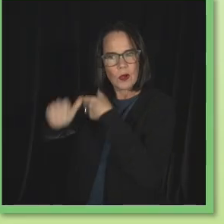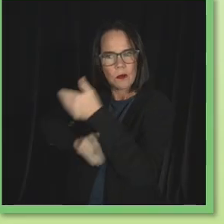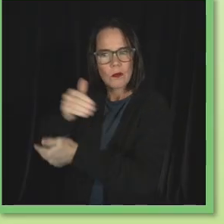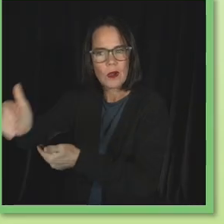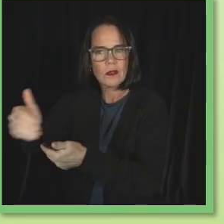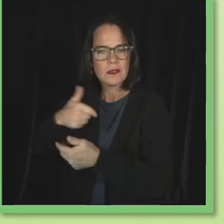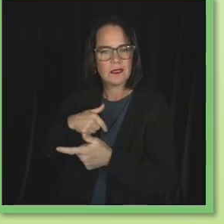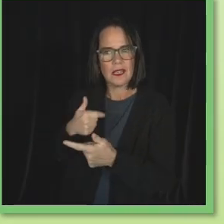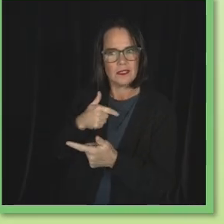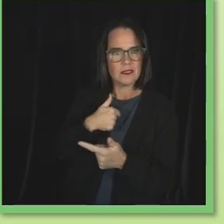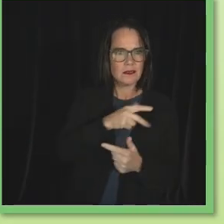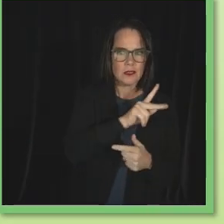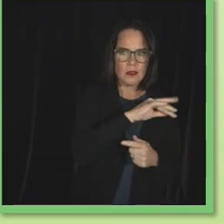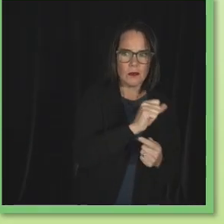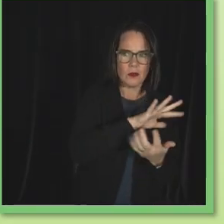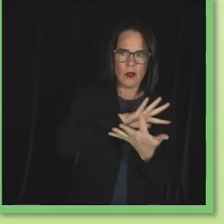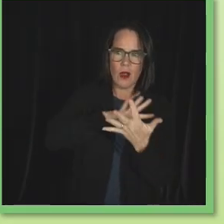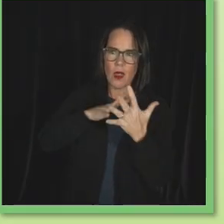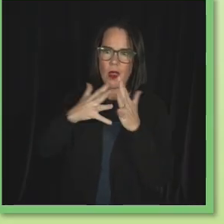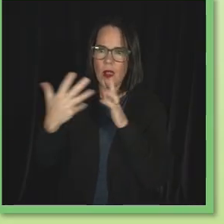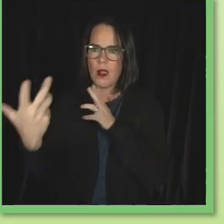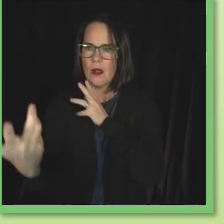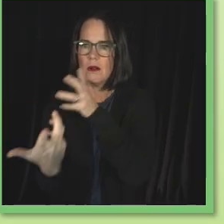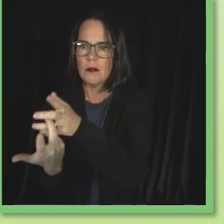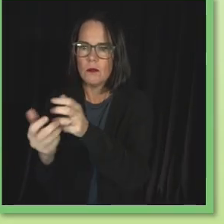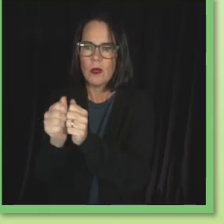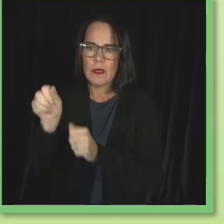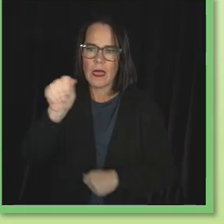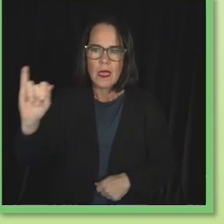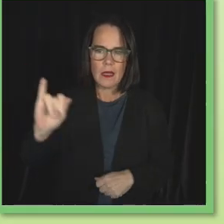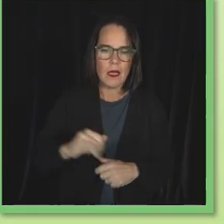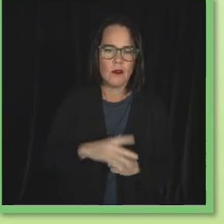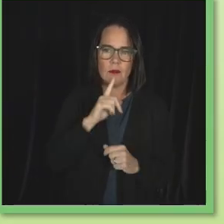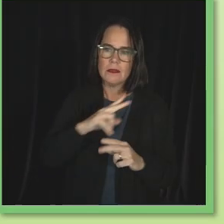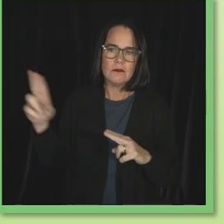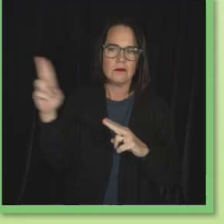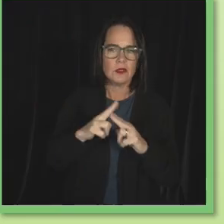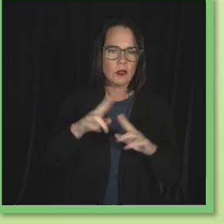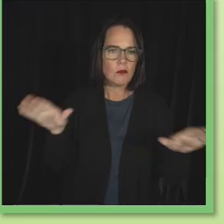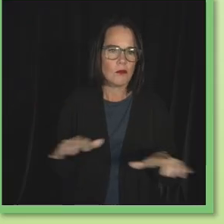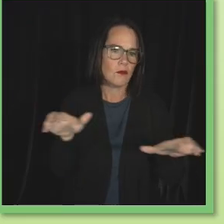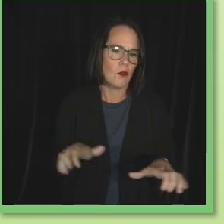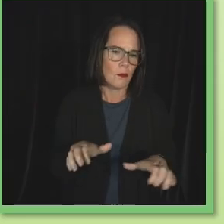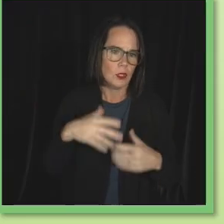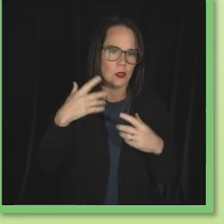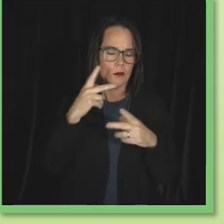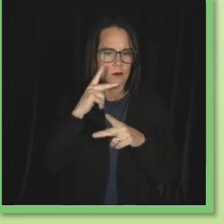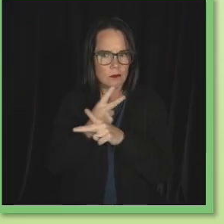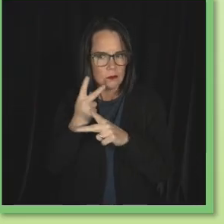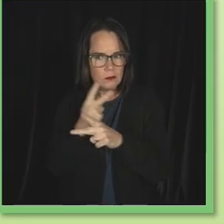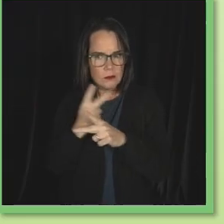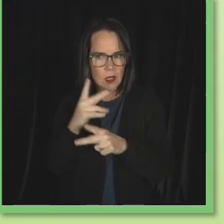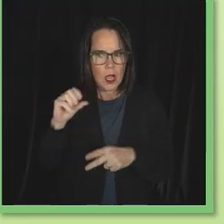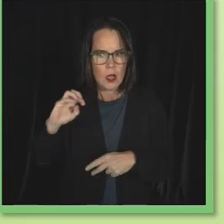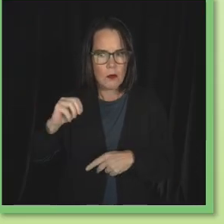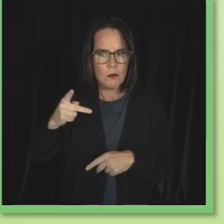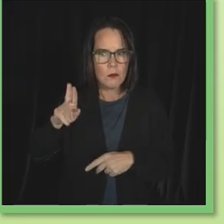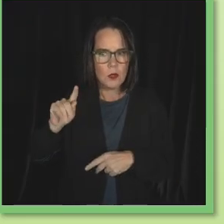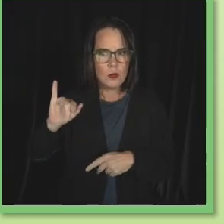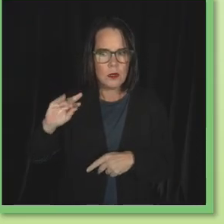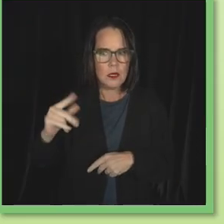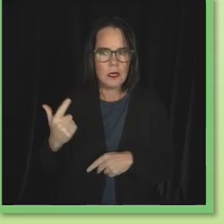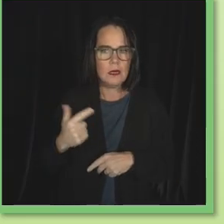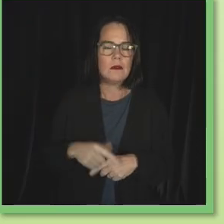workloads that are coming from AI, telco, high-performance computing. These workloads are different. They